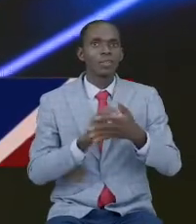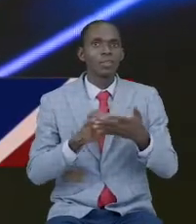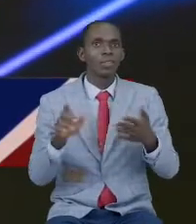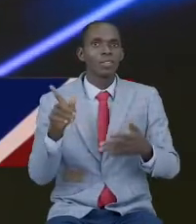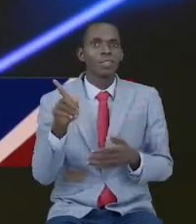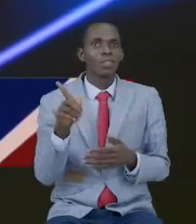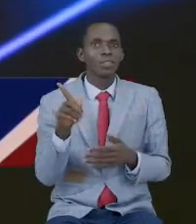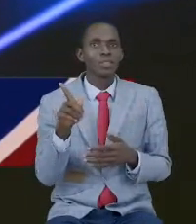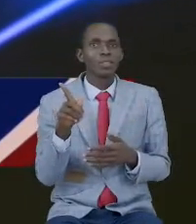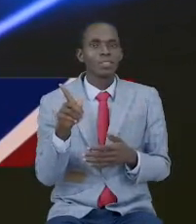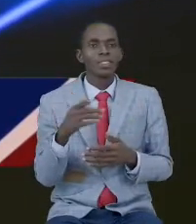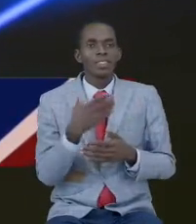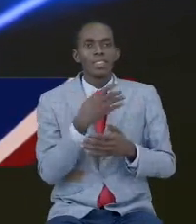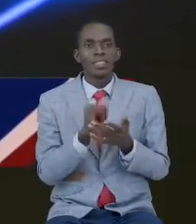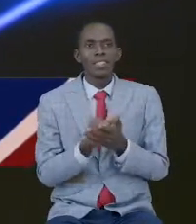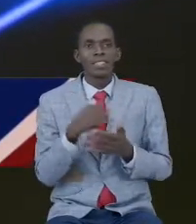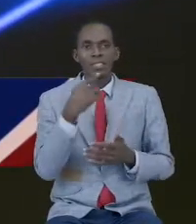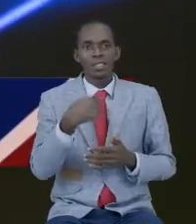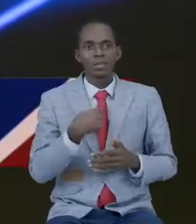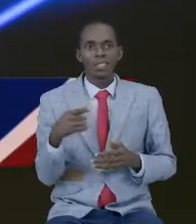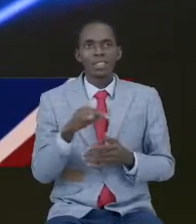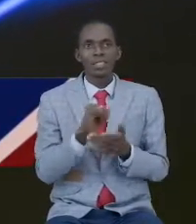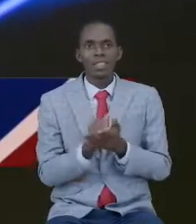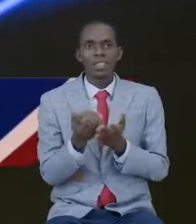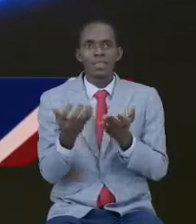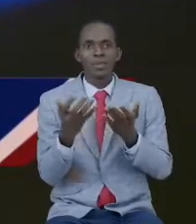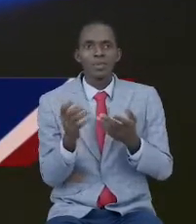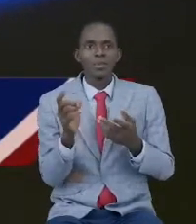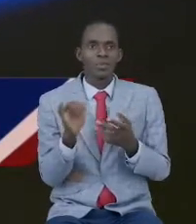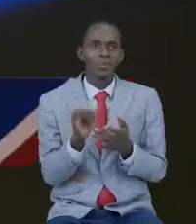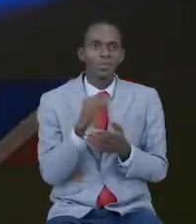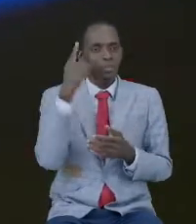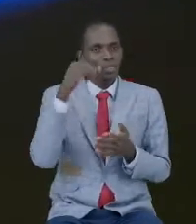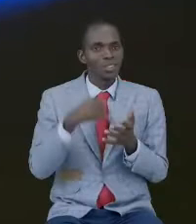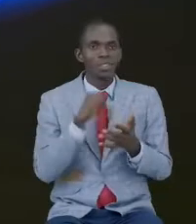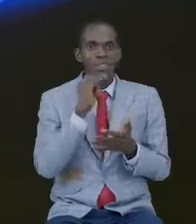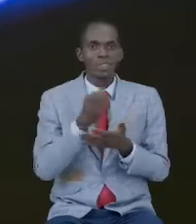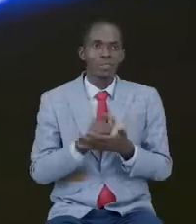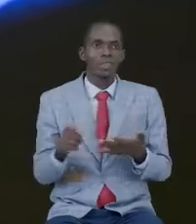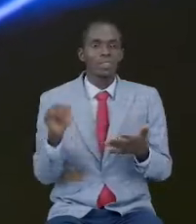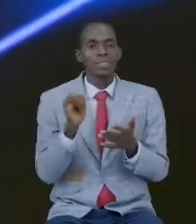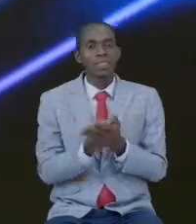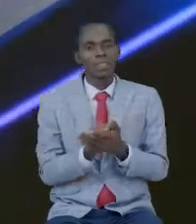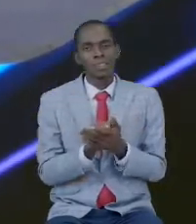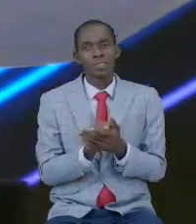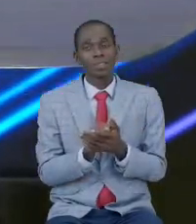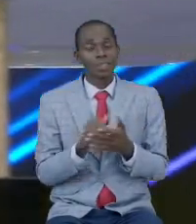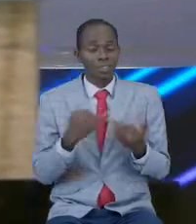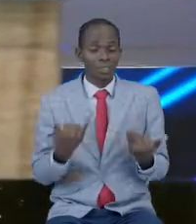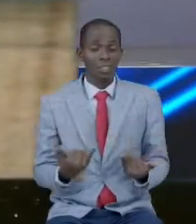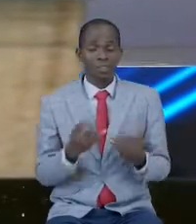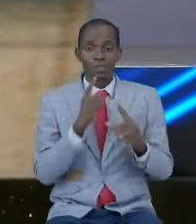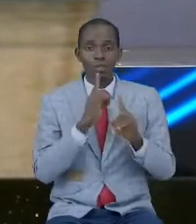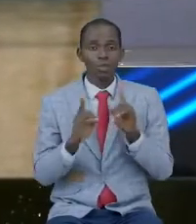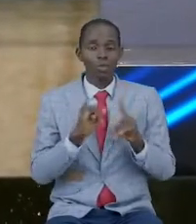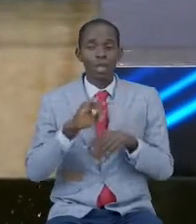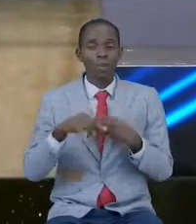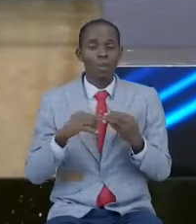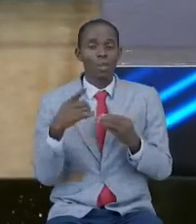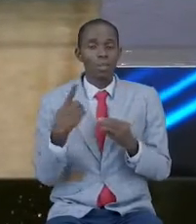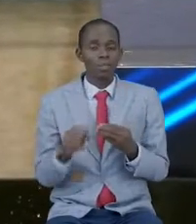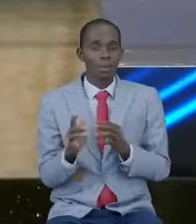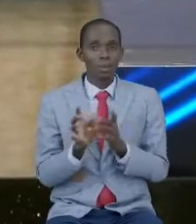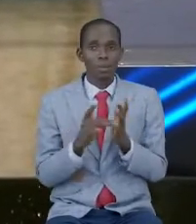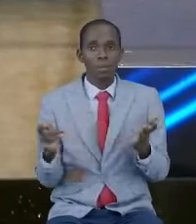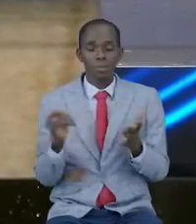not hear the law? Verse 22. For it is written, it's going to the scriptures, that Abraham